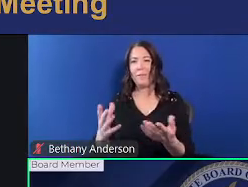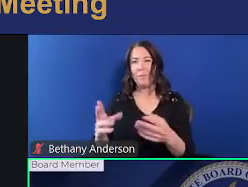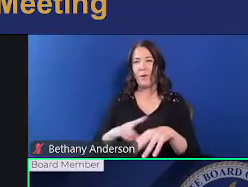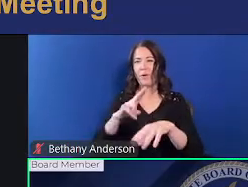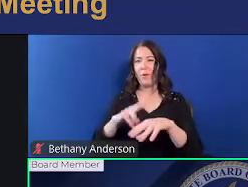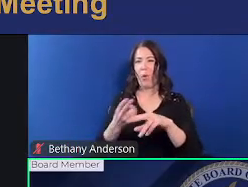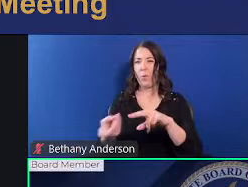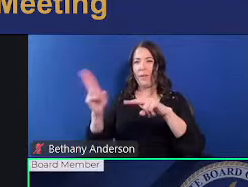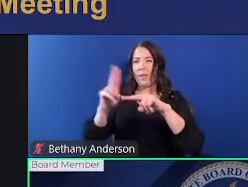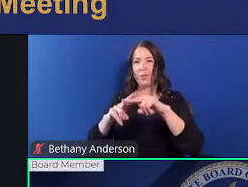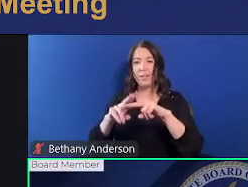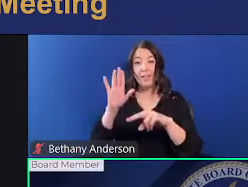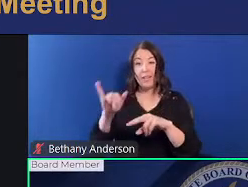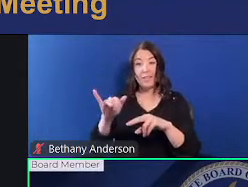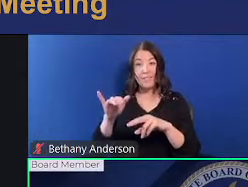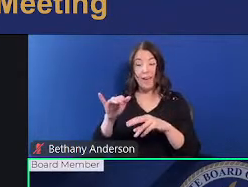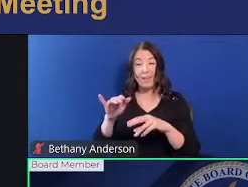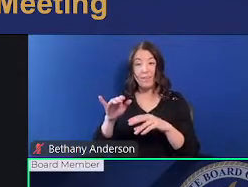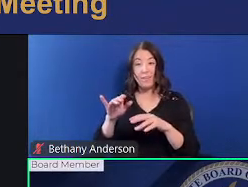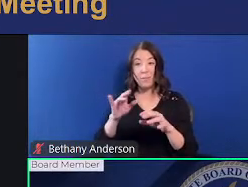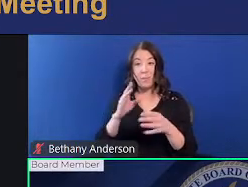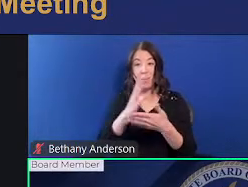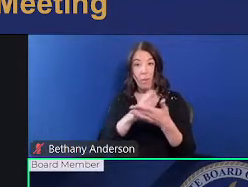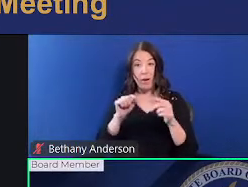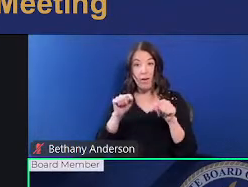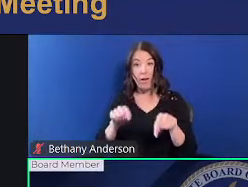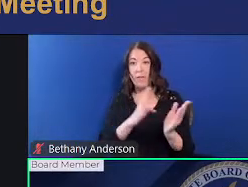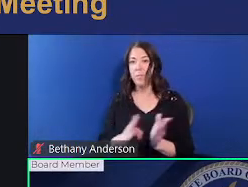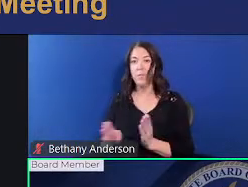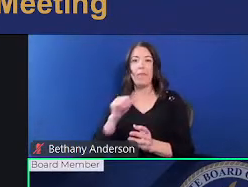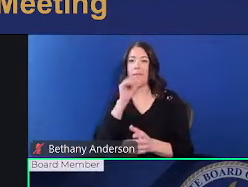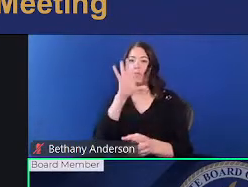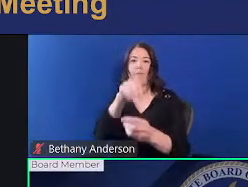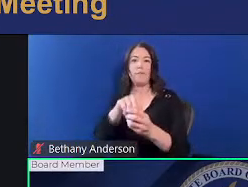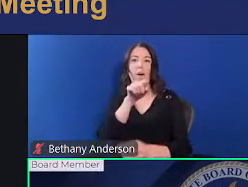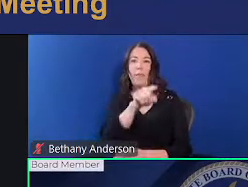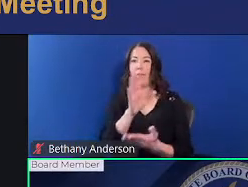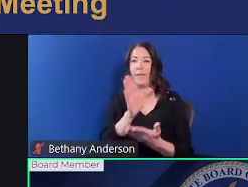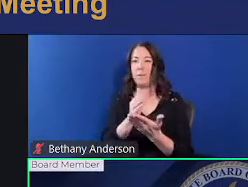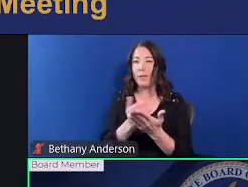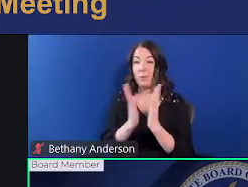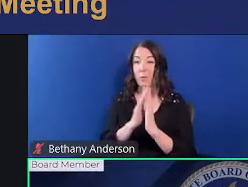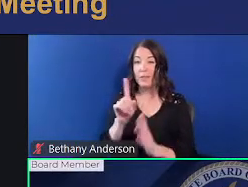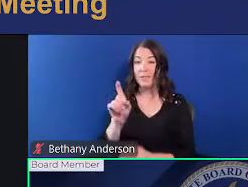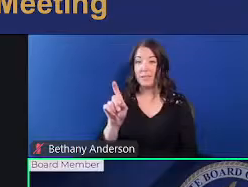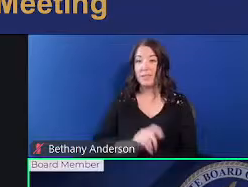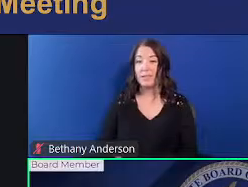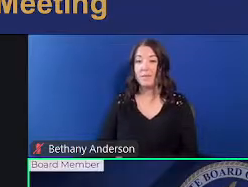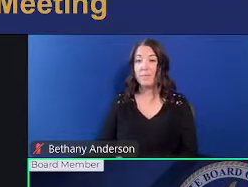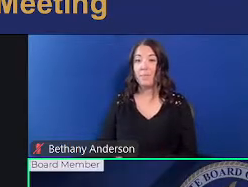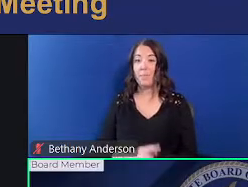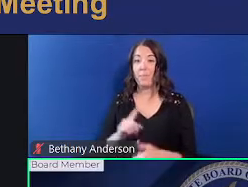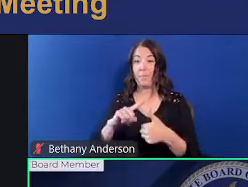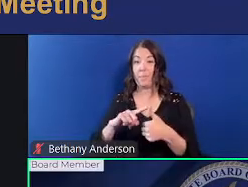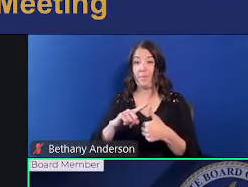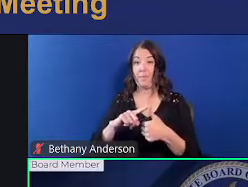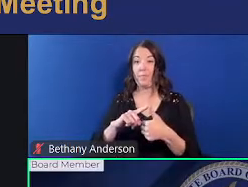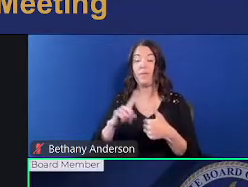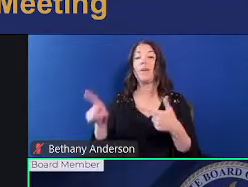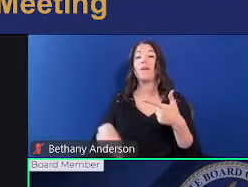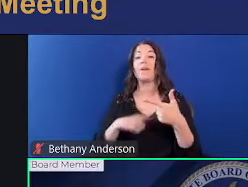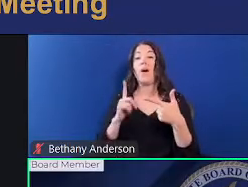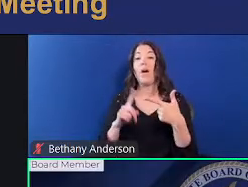normal plan that would not need to be in this budget request? And also